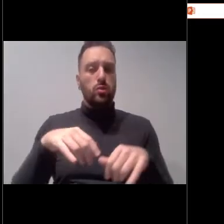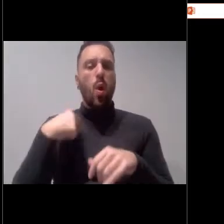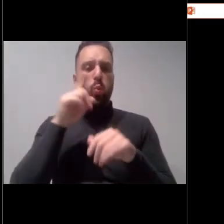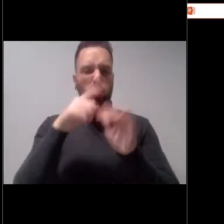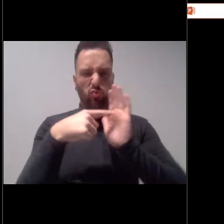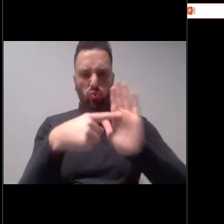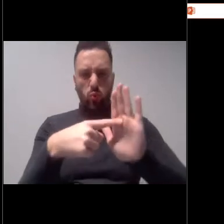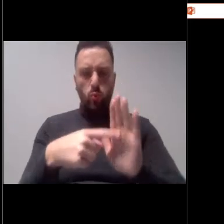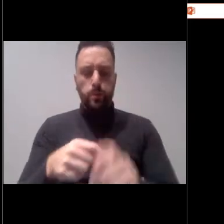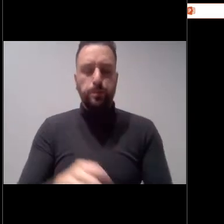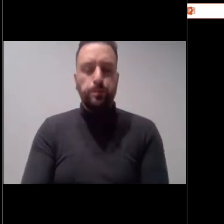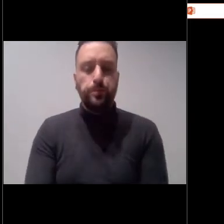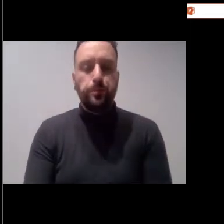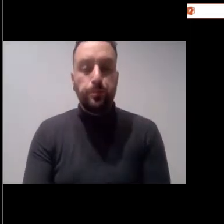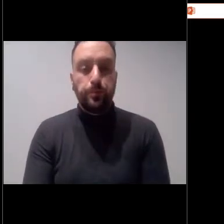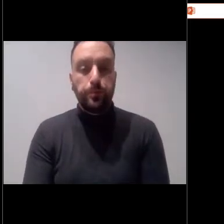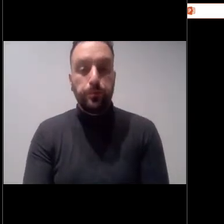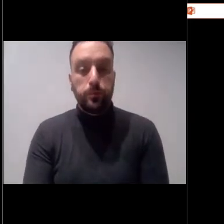minute.